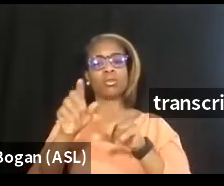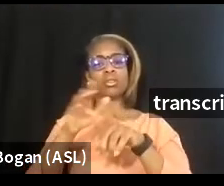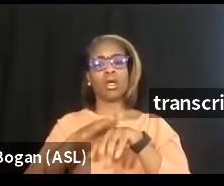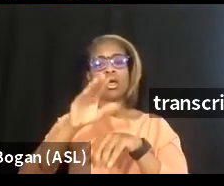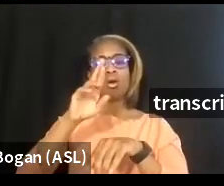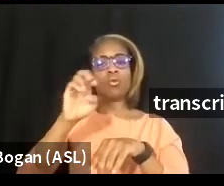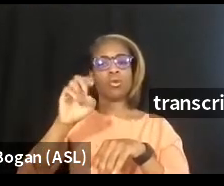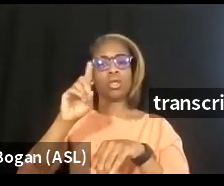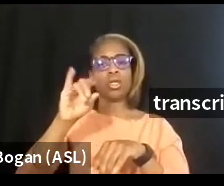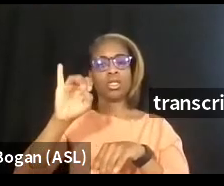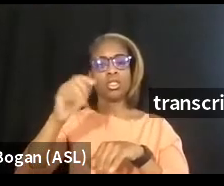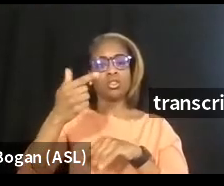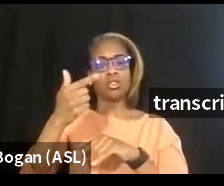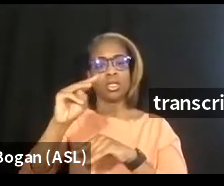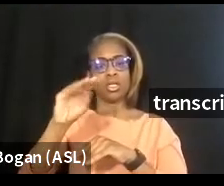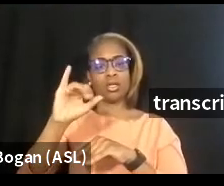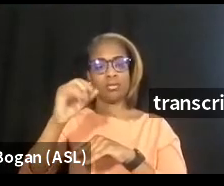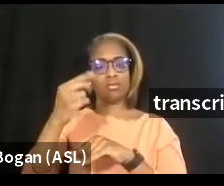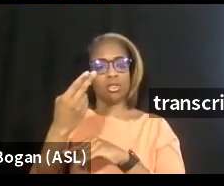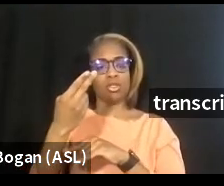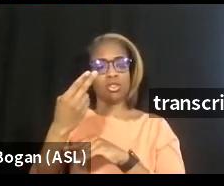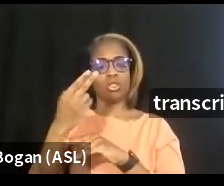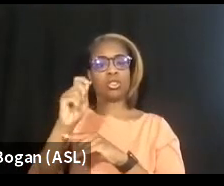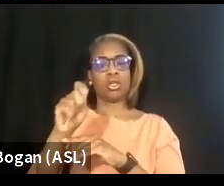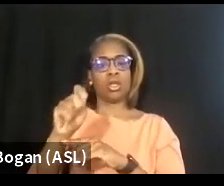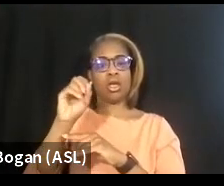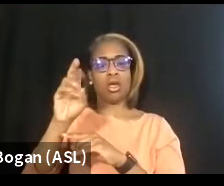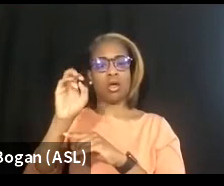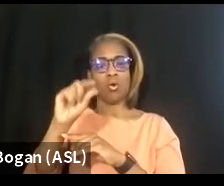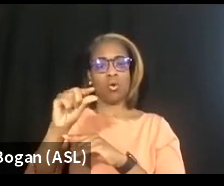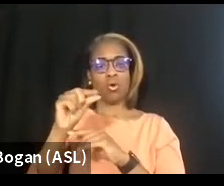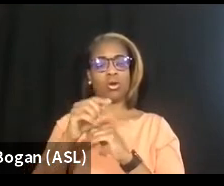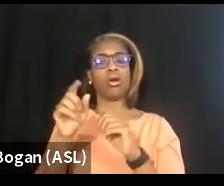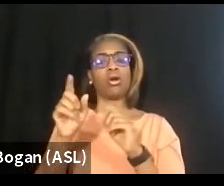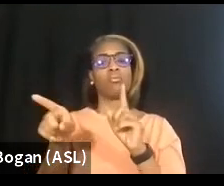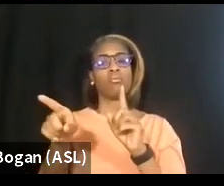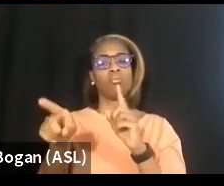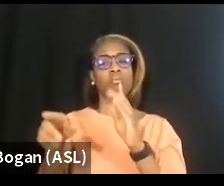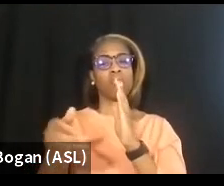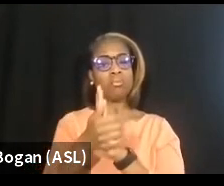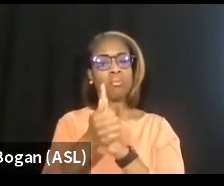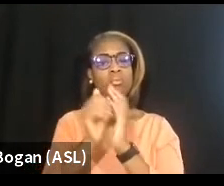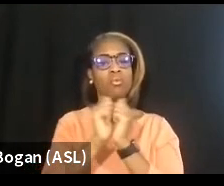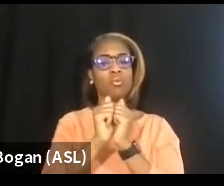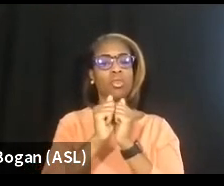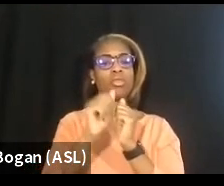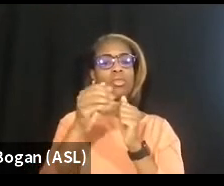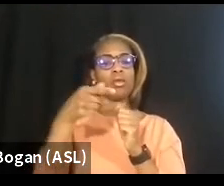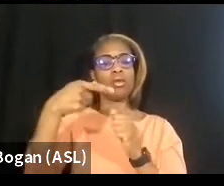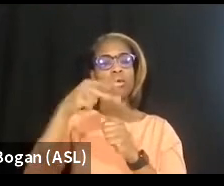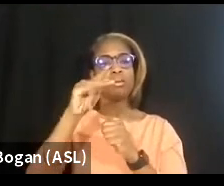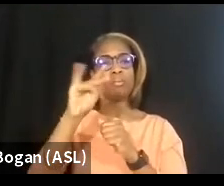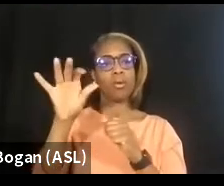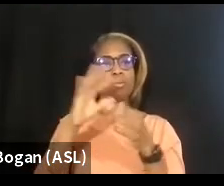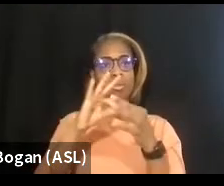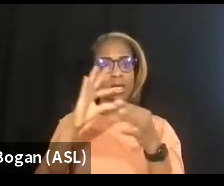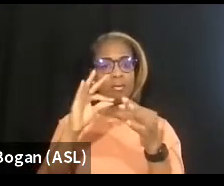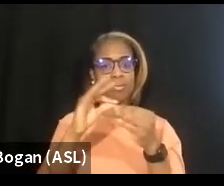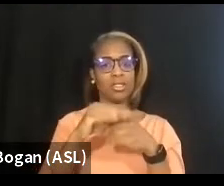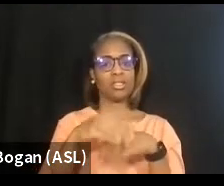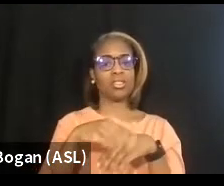redistrictingmichigan.org along with written public comment submissions. Members of the media who may have questions